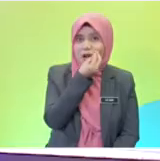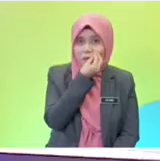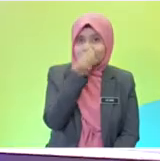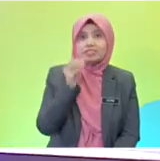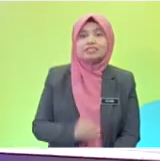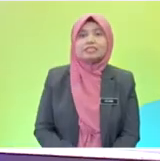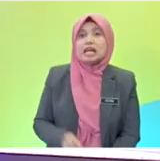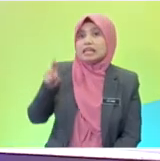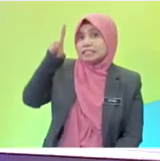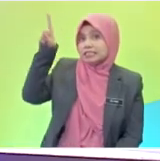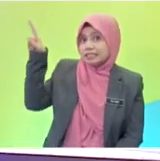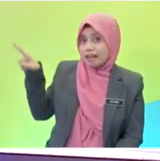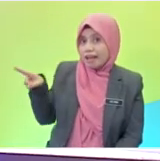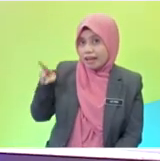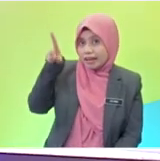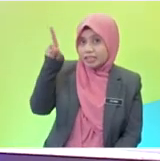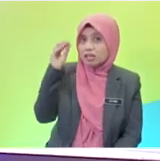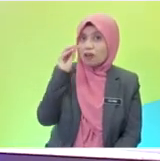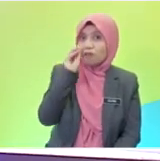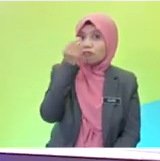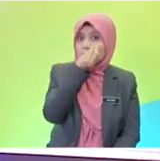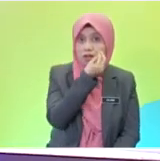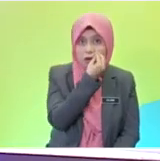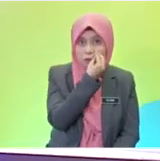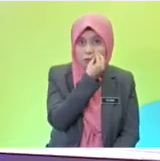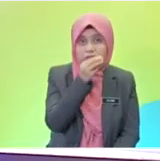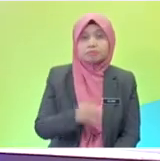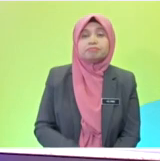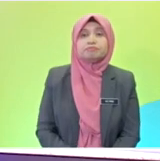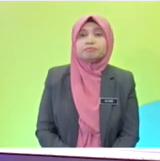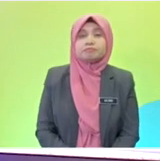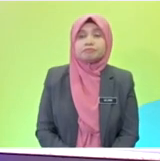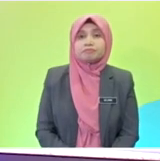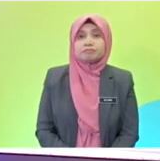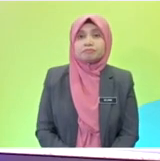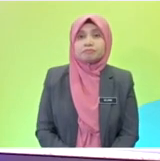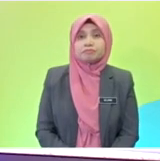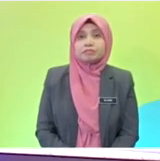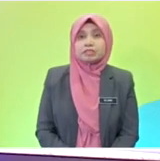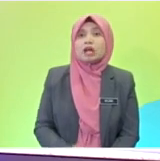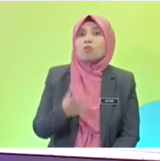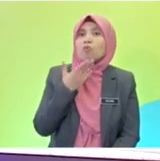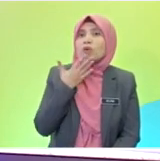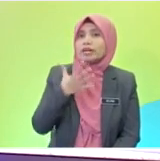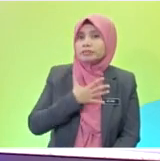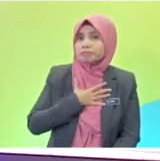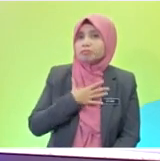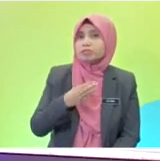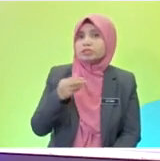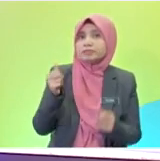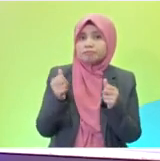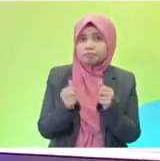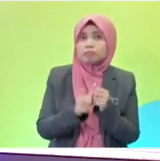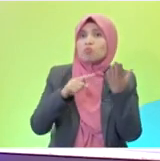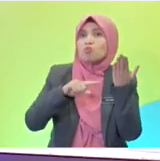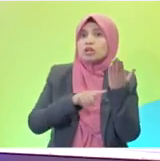Sunflower. Next. Okay, next. I'm thinking of a flower mm-hmm. that is white in color mm-hmm. and starts with the letter J.